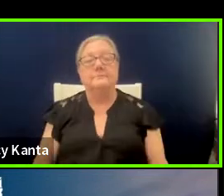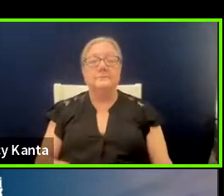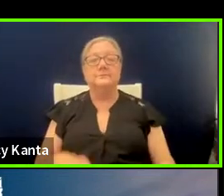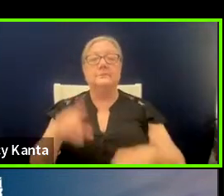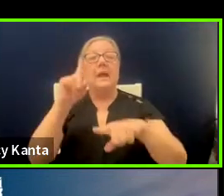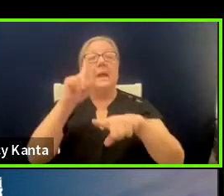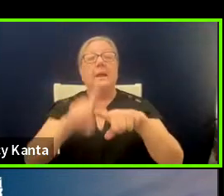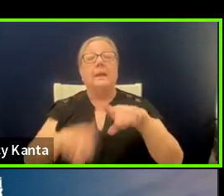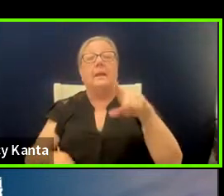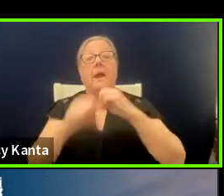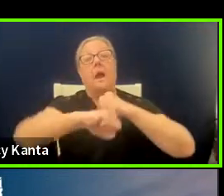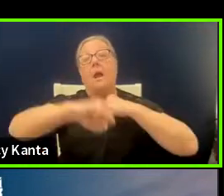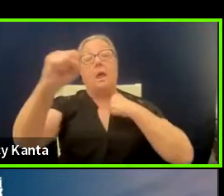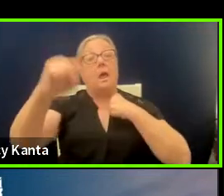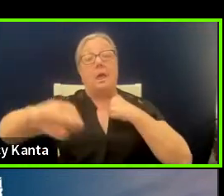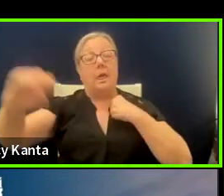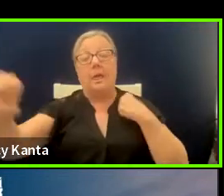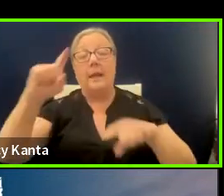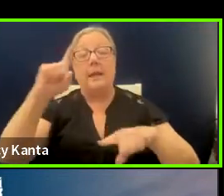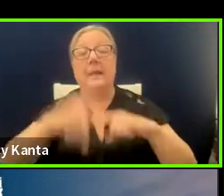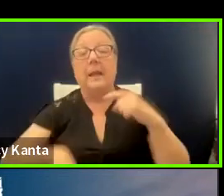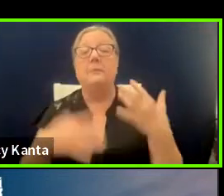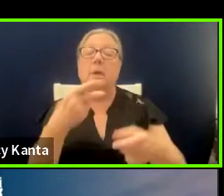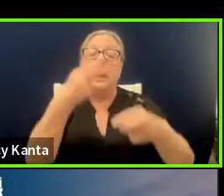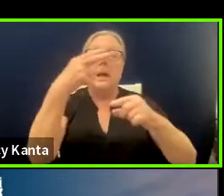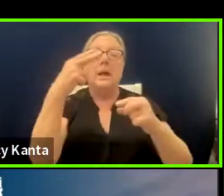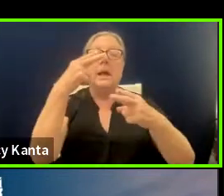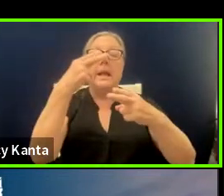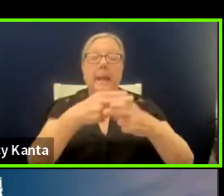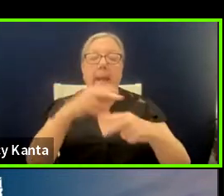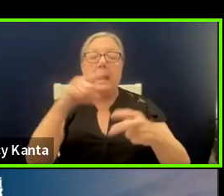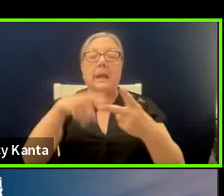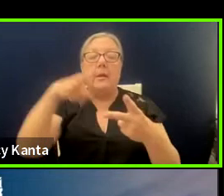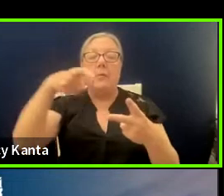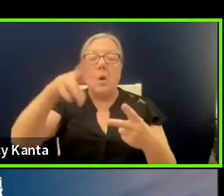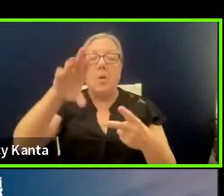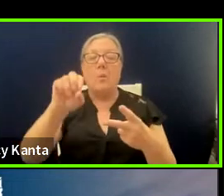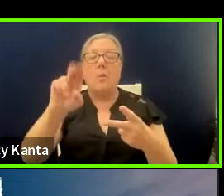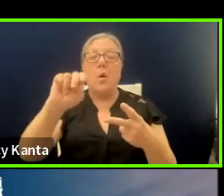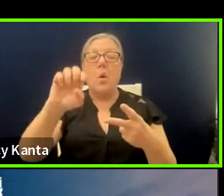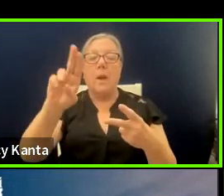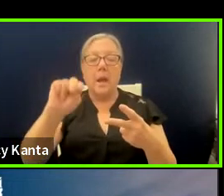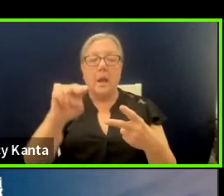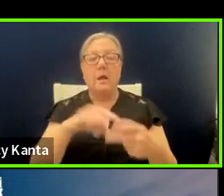your name, your pronouns, your organization, and